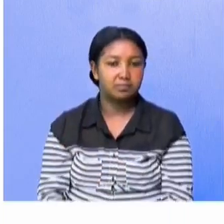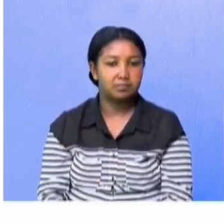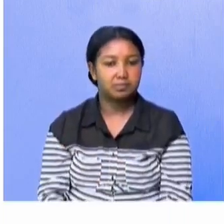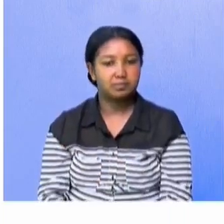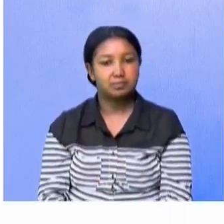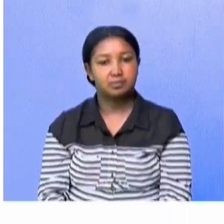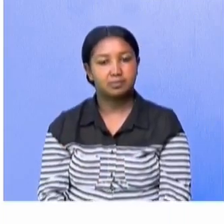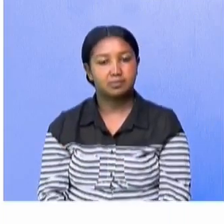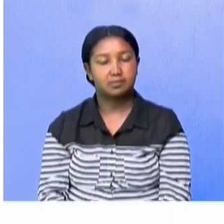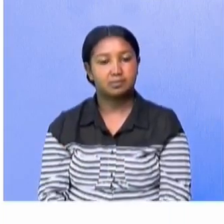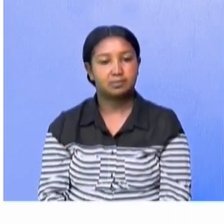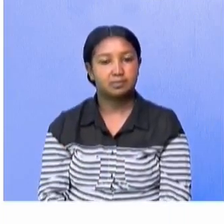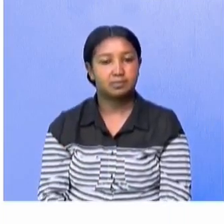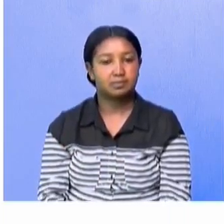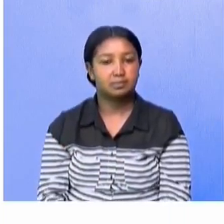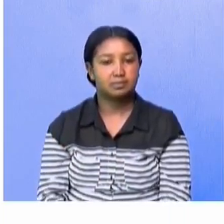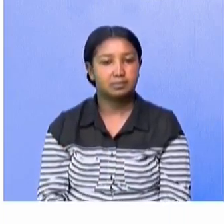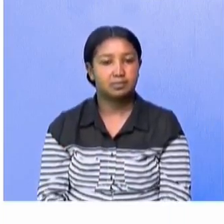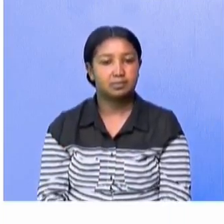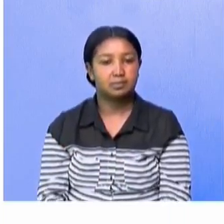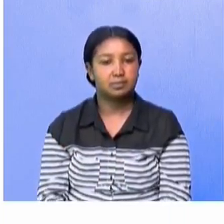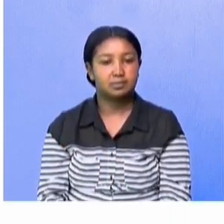During vacation.